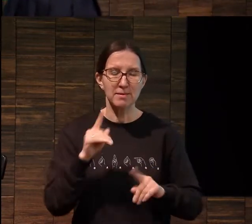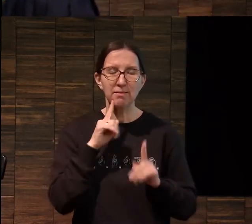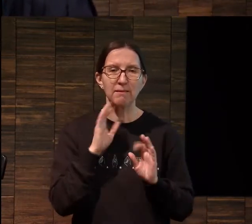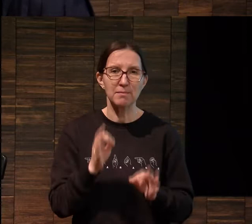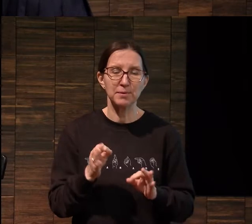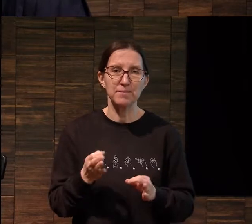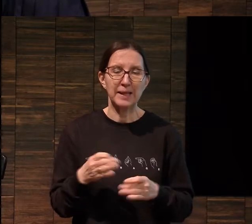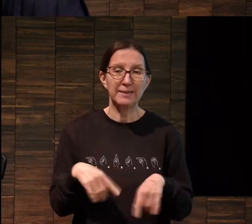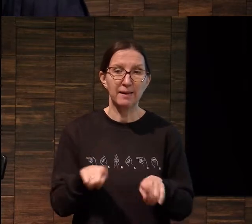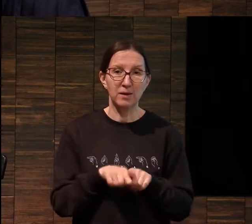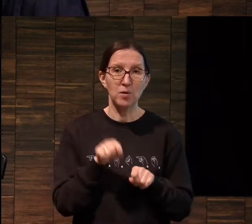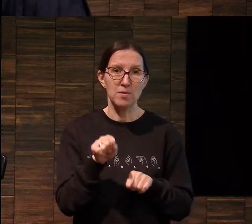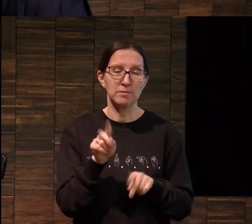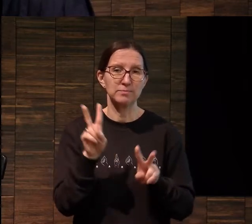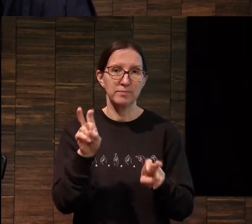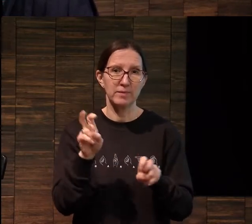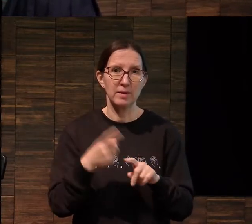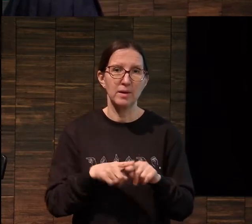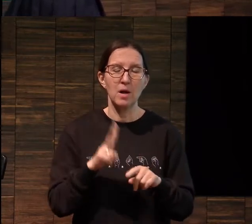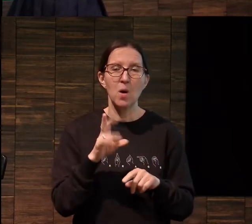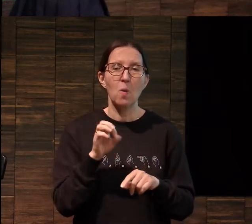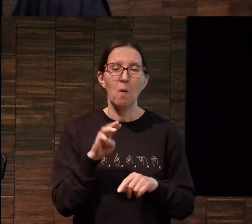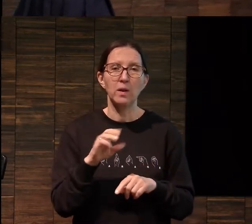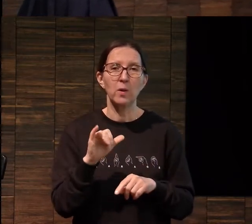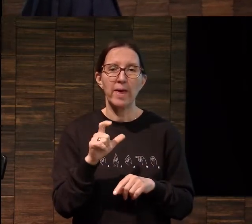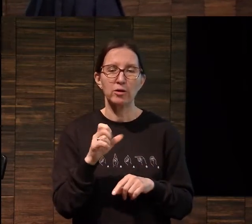it. That's why